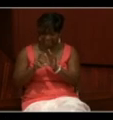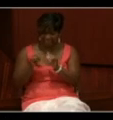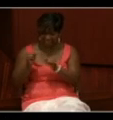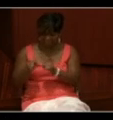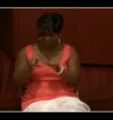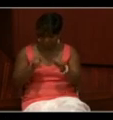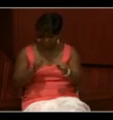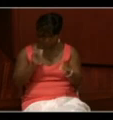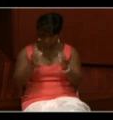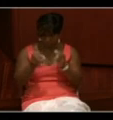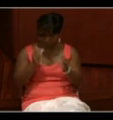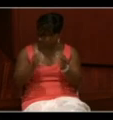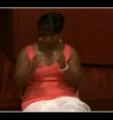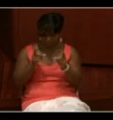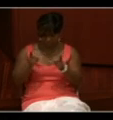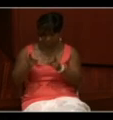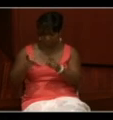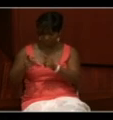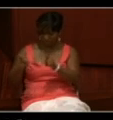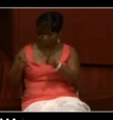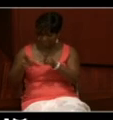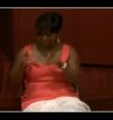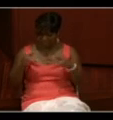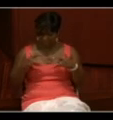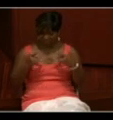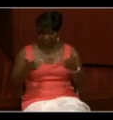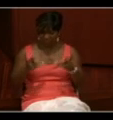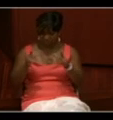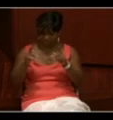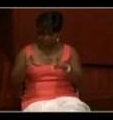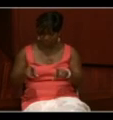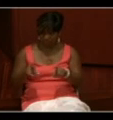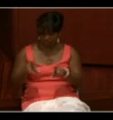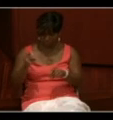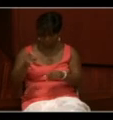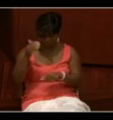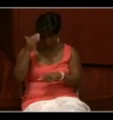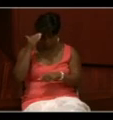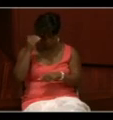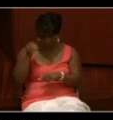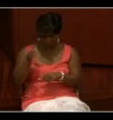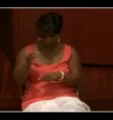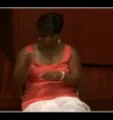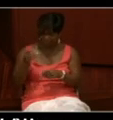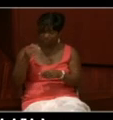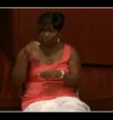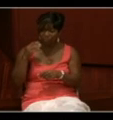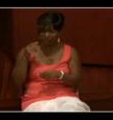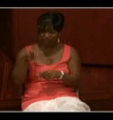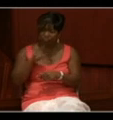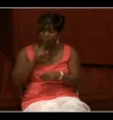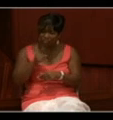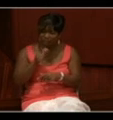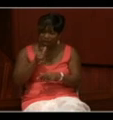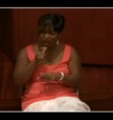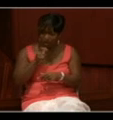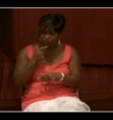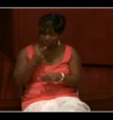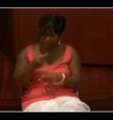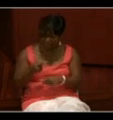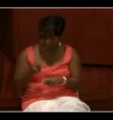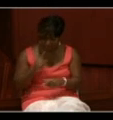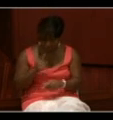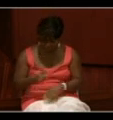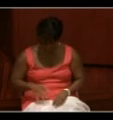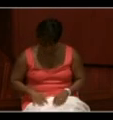through comparing descriptions of places and events that the person was supposed to know if they were who they said that they would be.